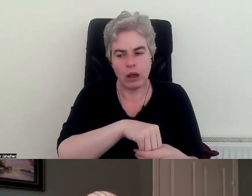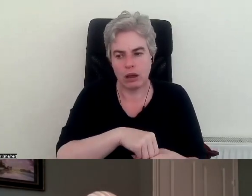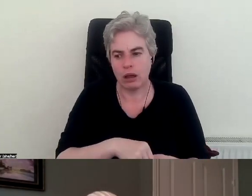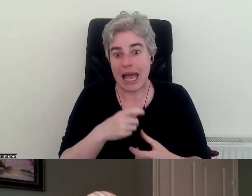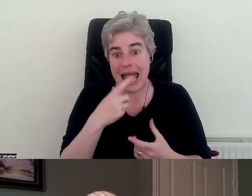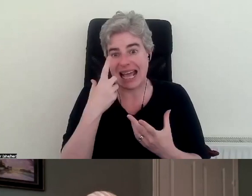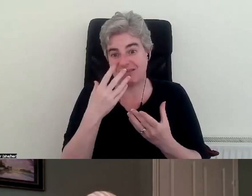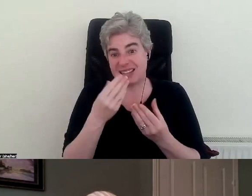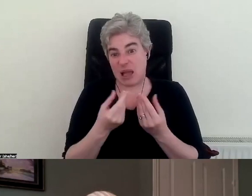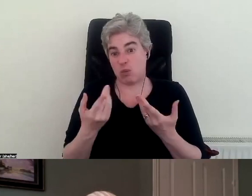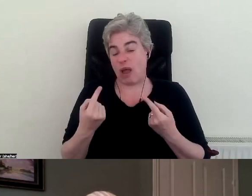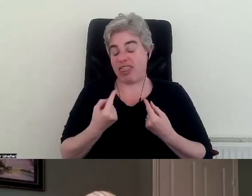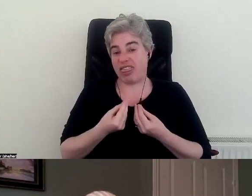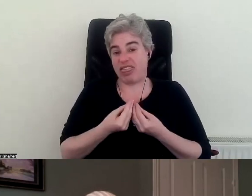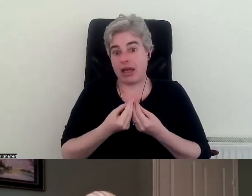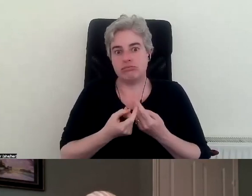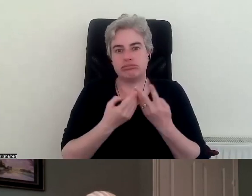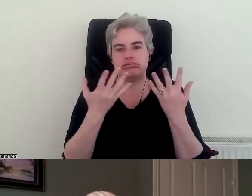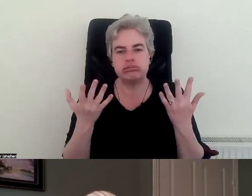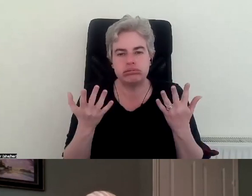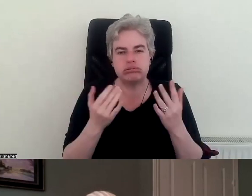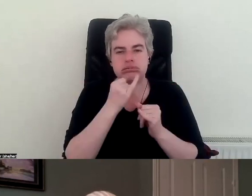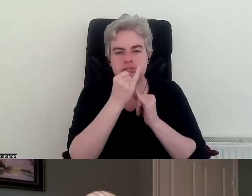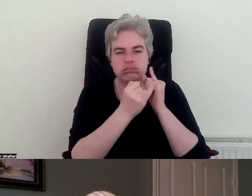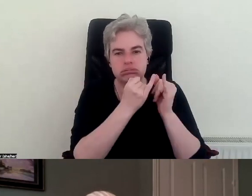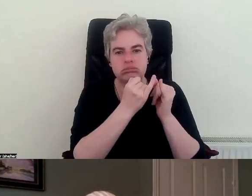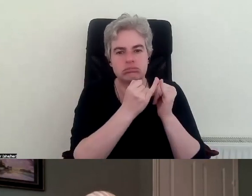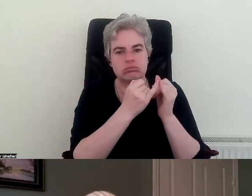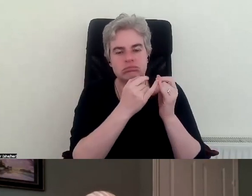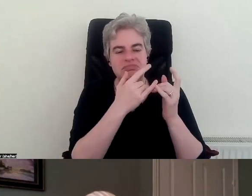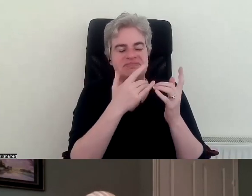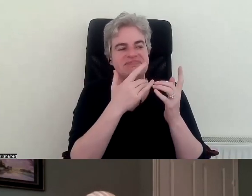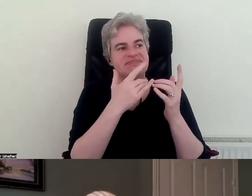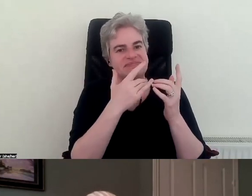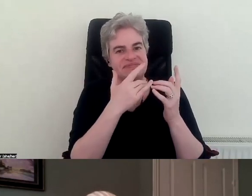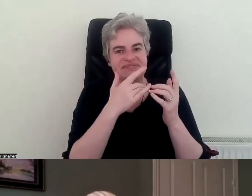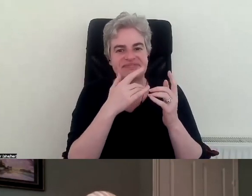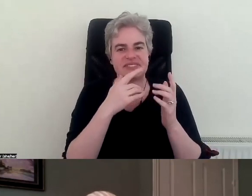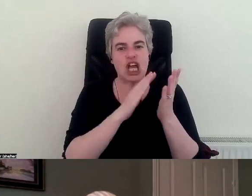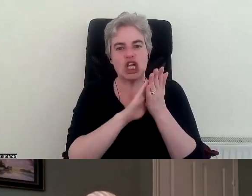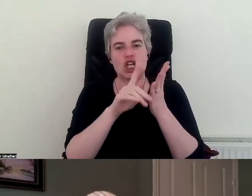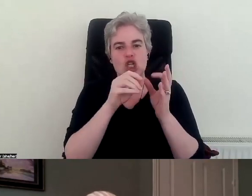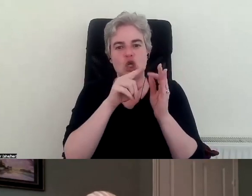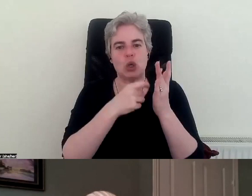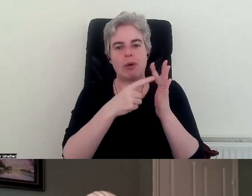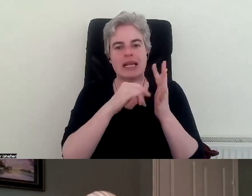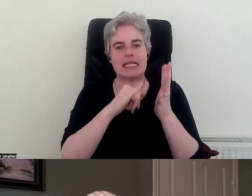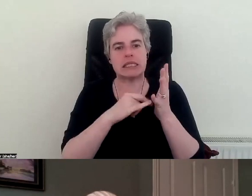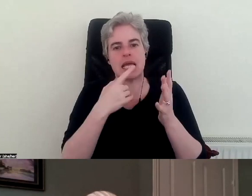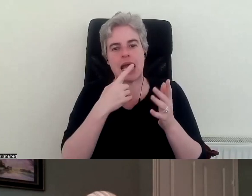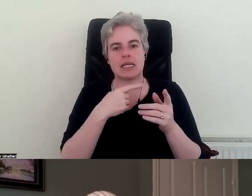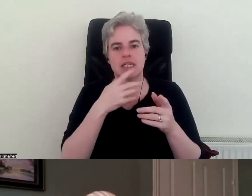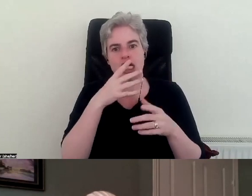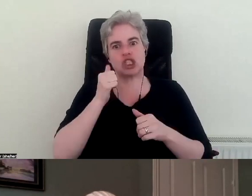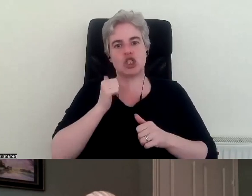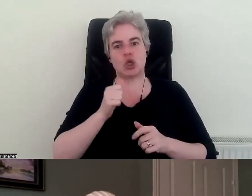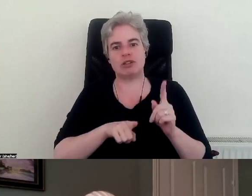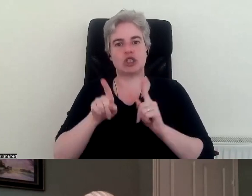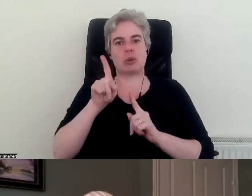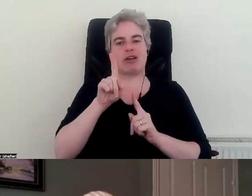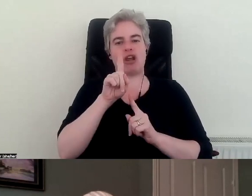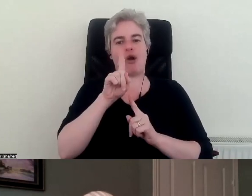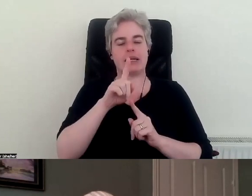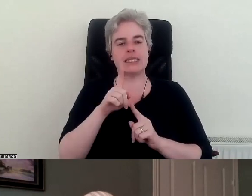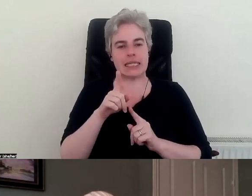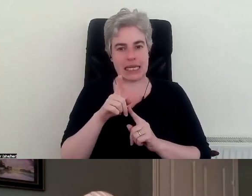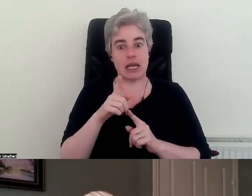with all sorts of hubris and assumed cultural superiority while he did it, but it had a missional intention,